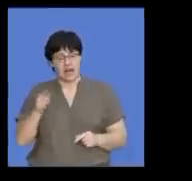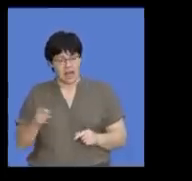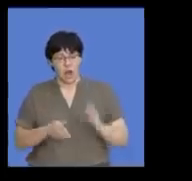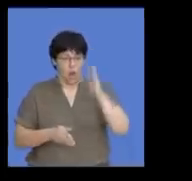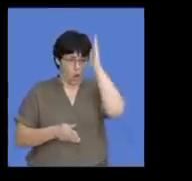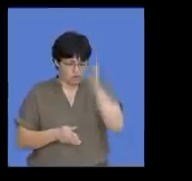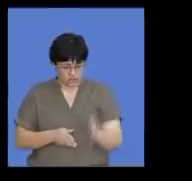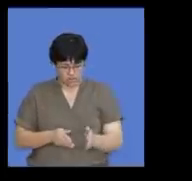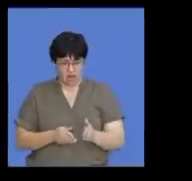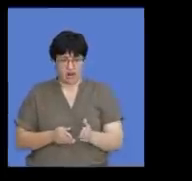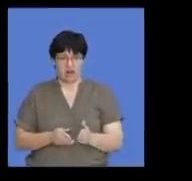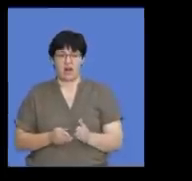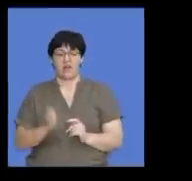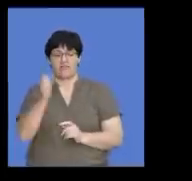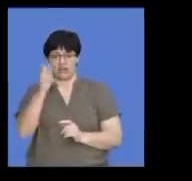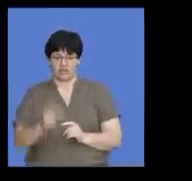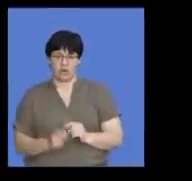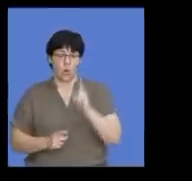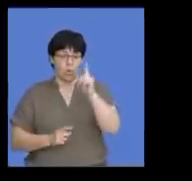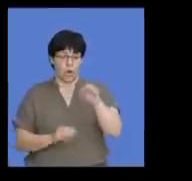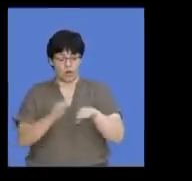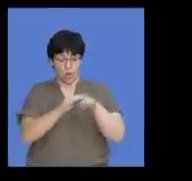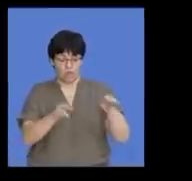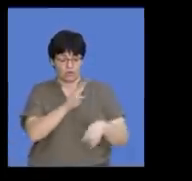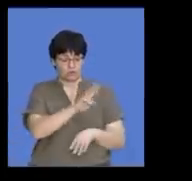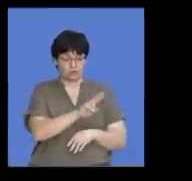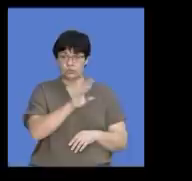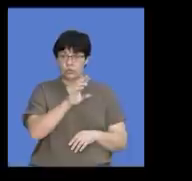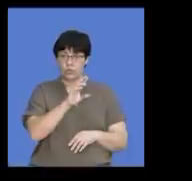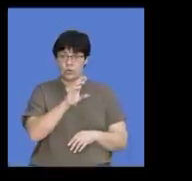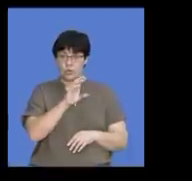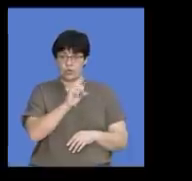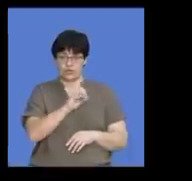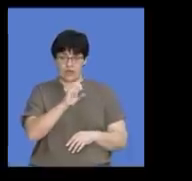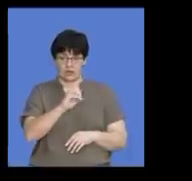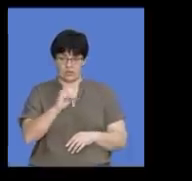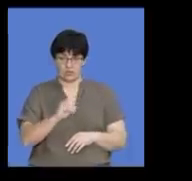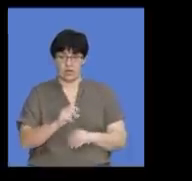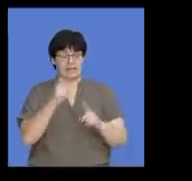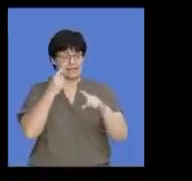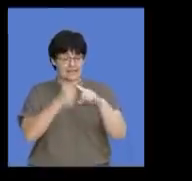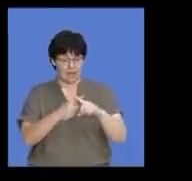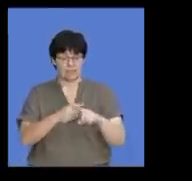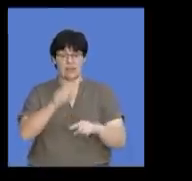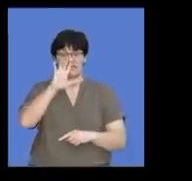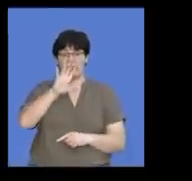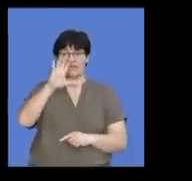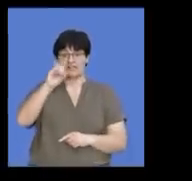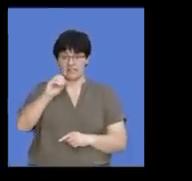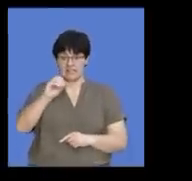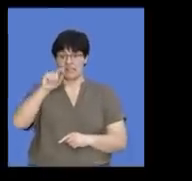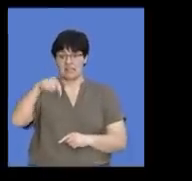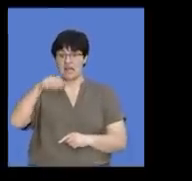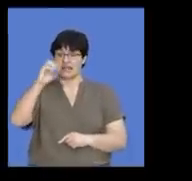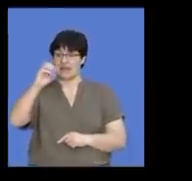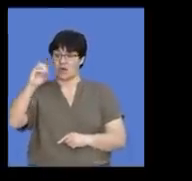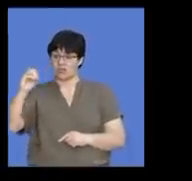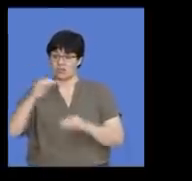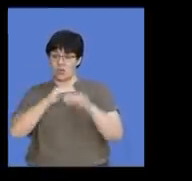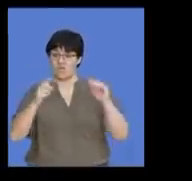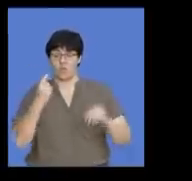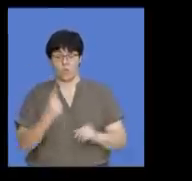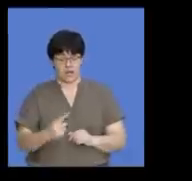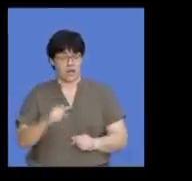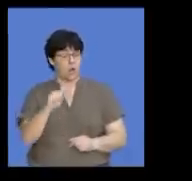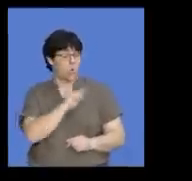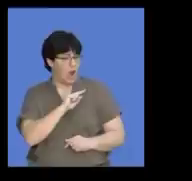fraction. 1 over 2,000 times 50,000 over 1. Why? Because in this particular